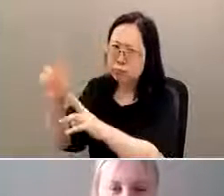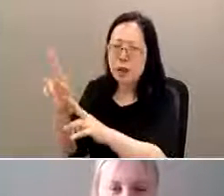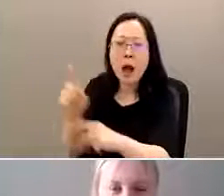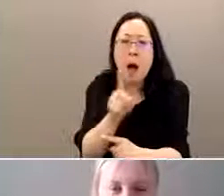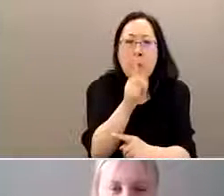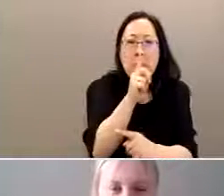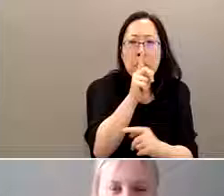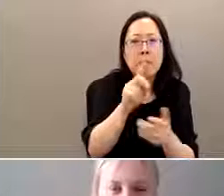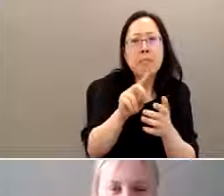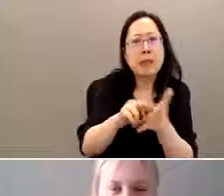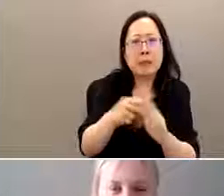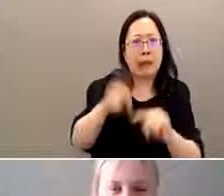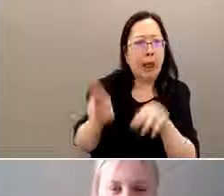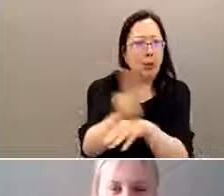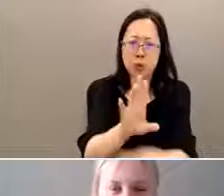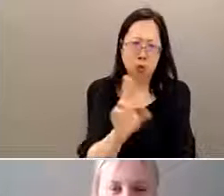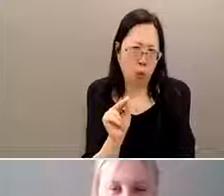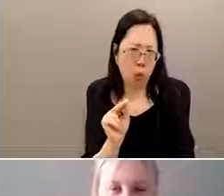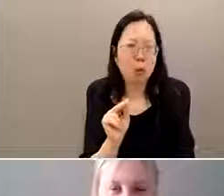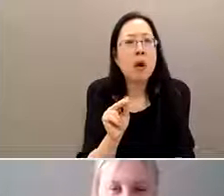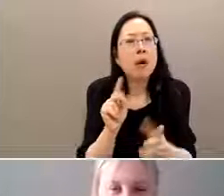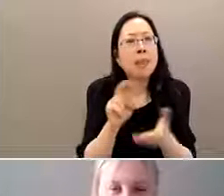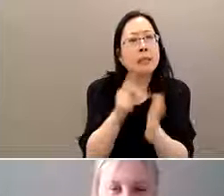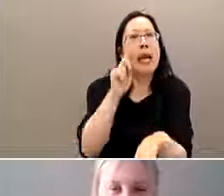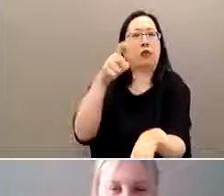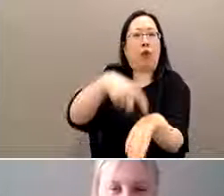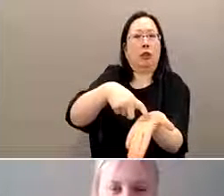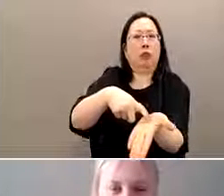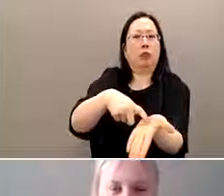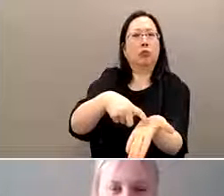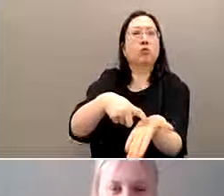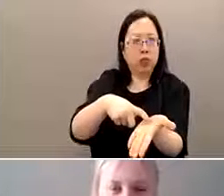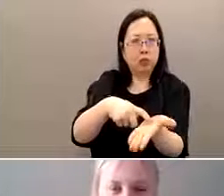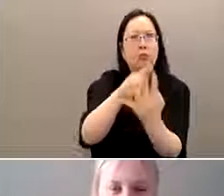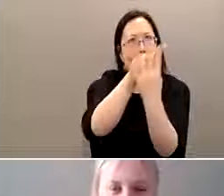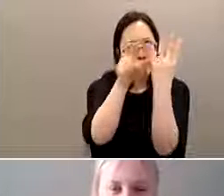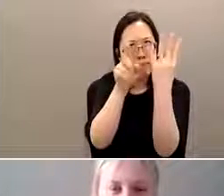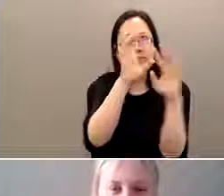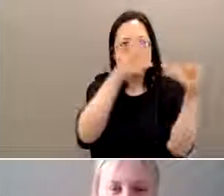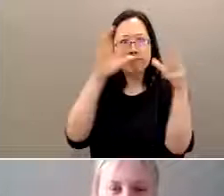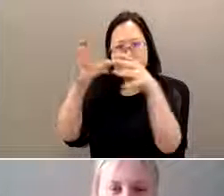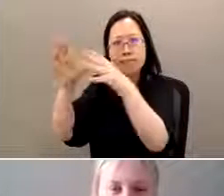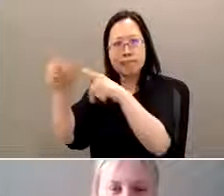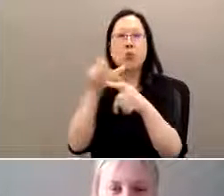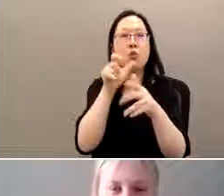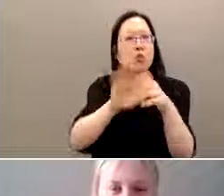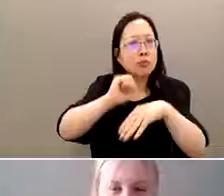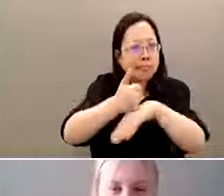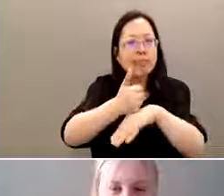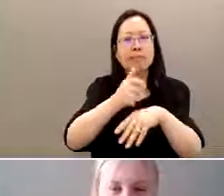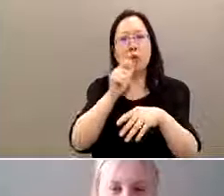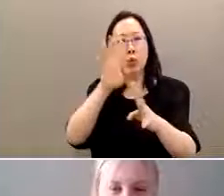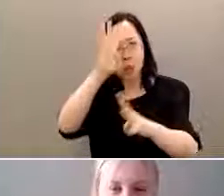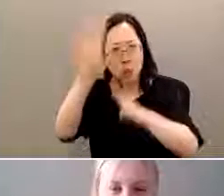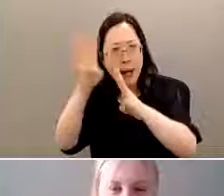use them, you just actually acknowledge what you're actually doing, acknowledge the project itself, and let